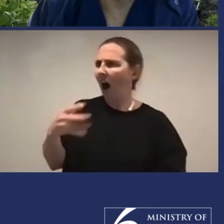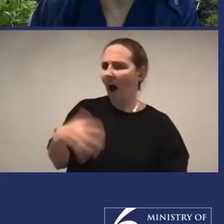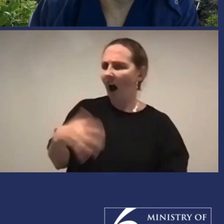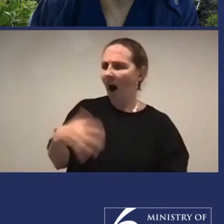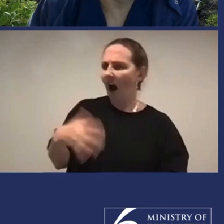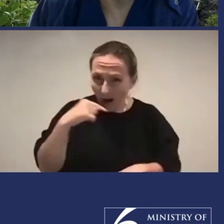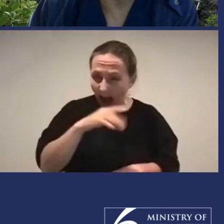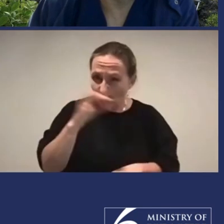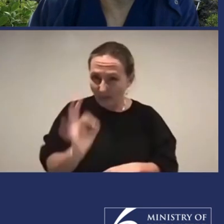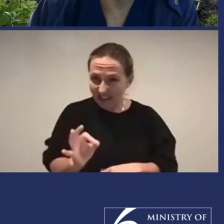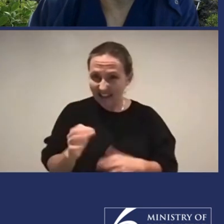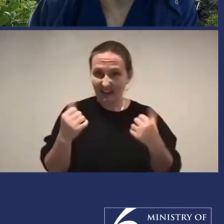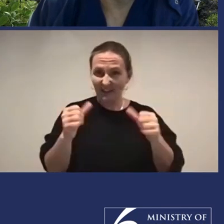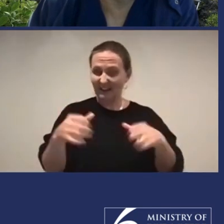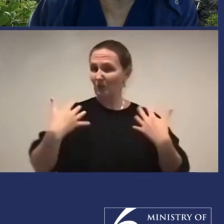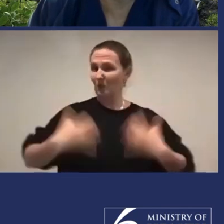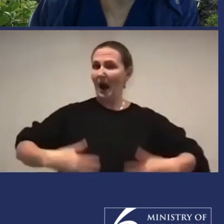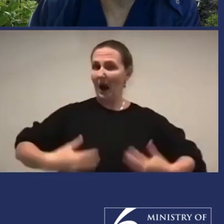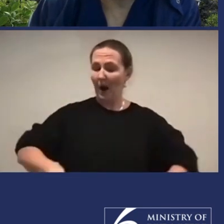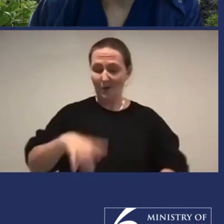That's incredible.